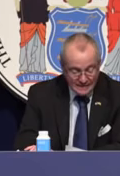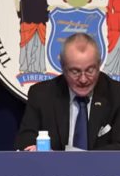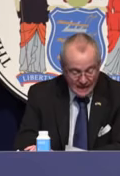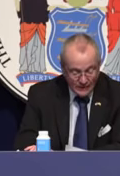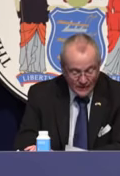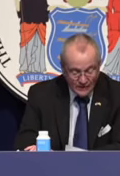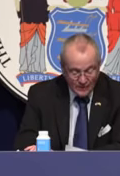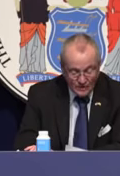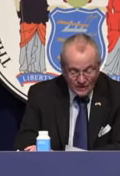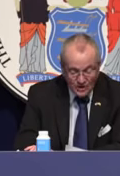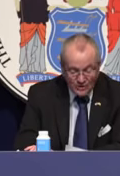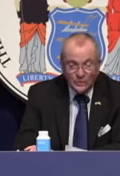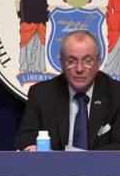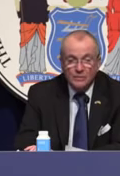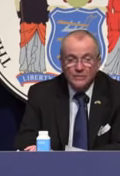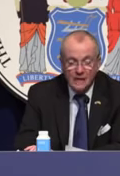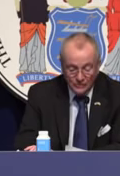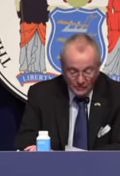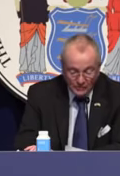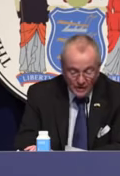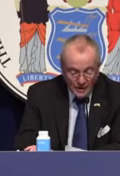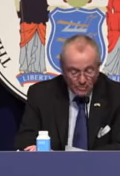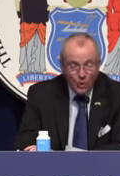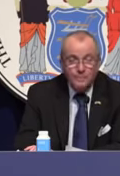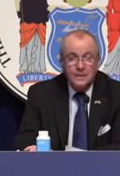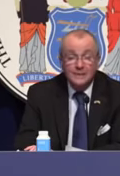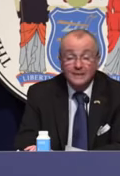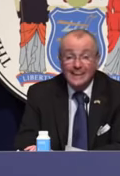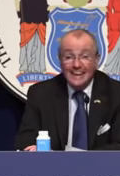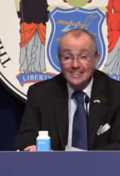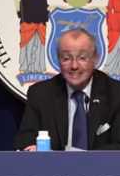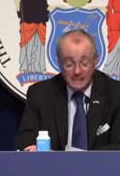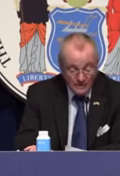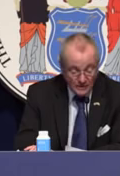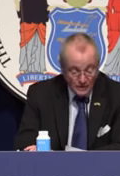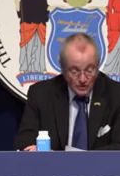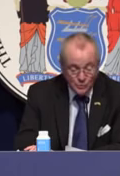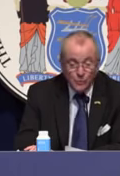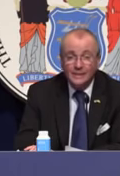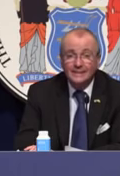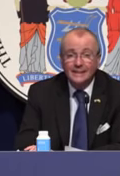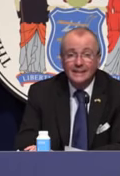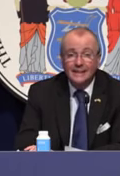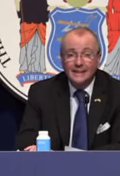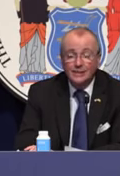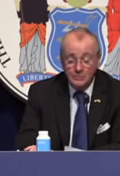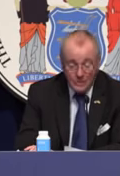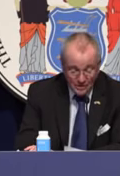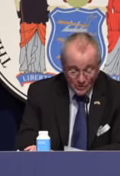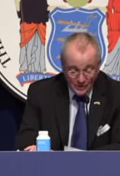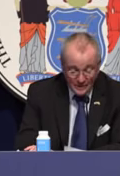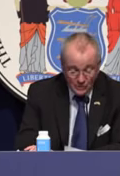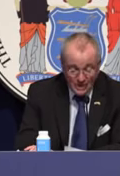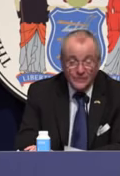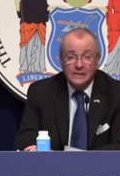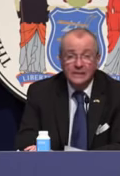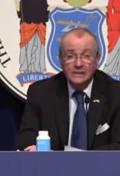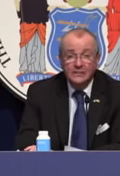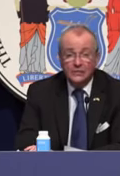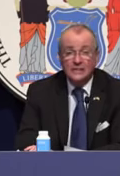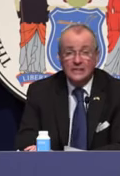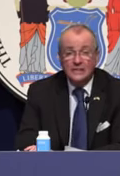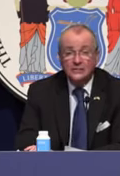back down. And if you look at the total number of cases, more people have exited the 2-week incubation window,